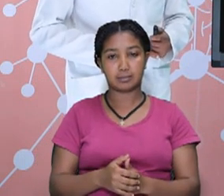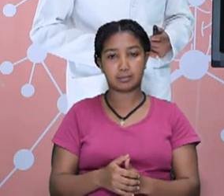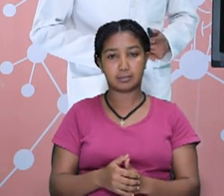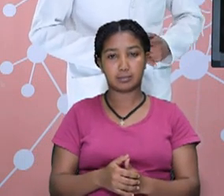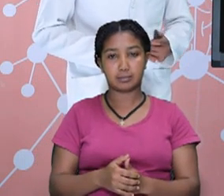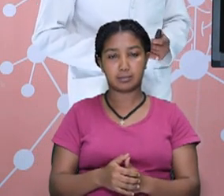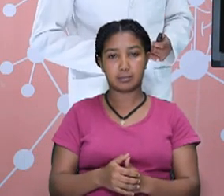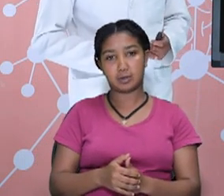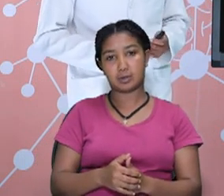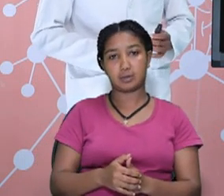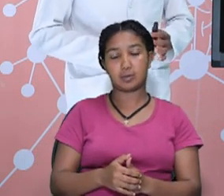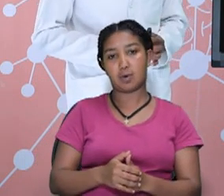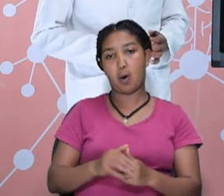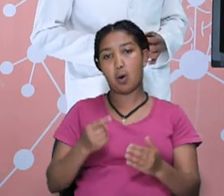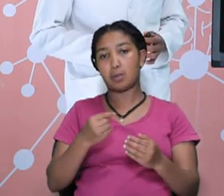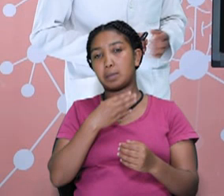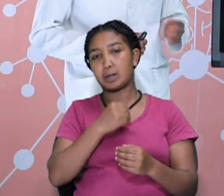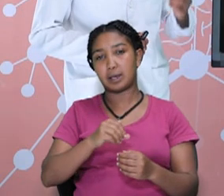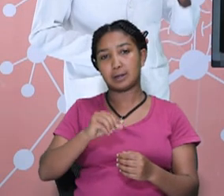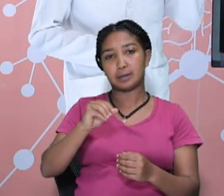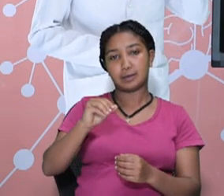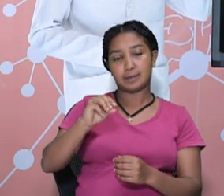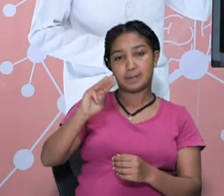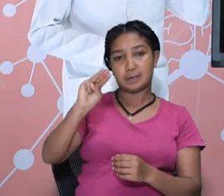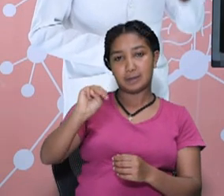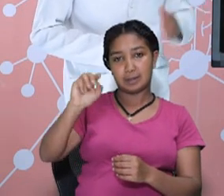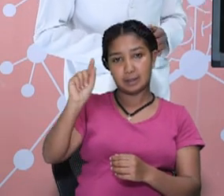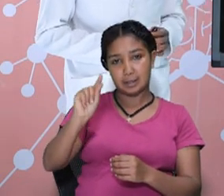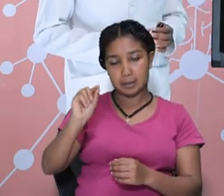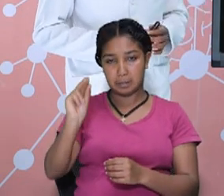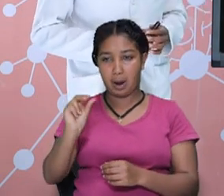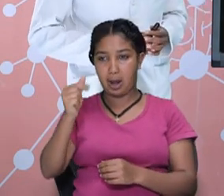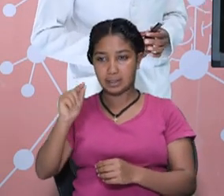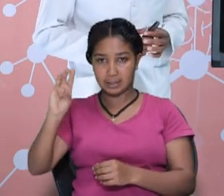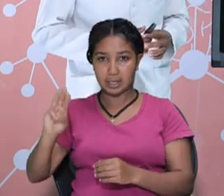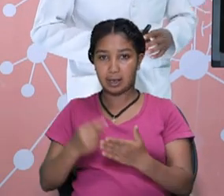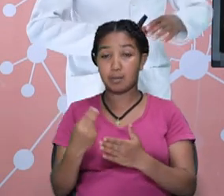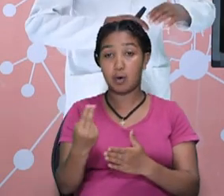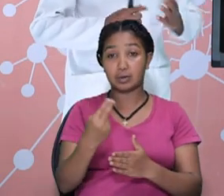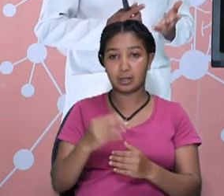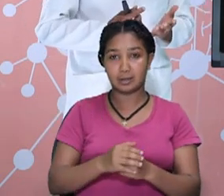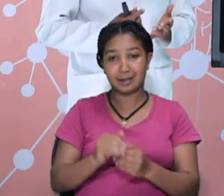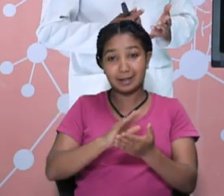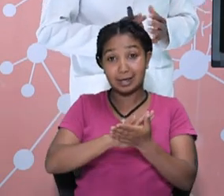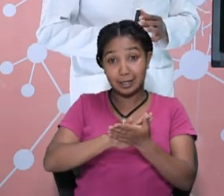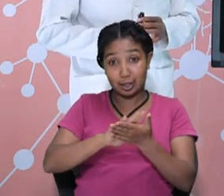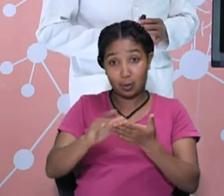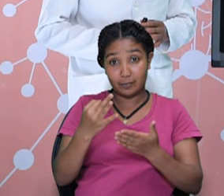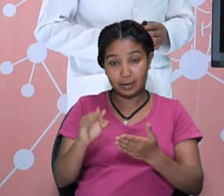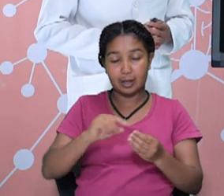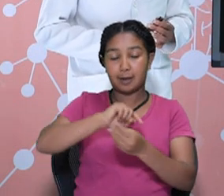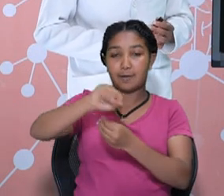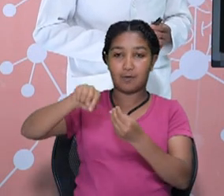a bird vulture. They are well known as scavengers. So they are important in the cleansing up of